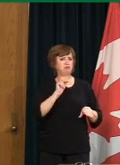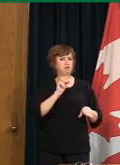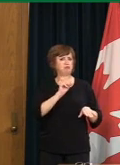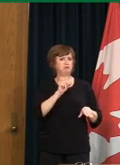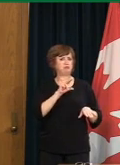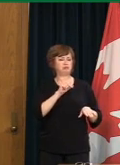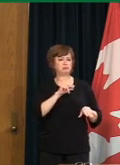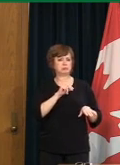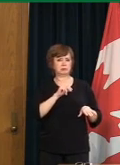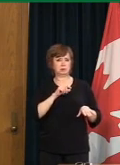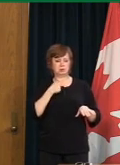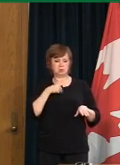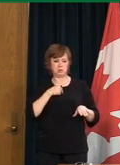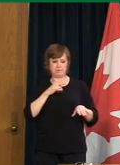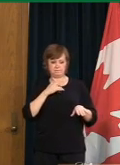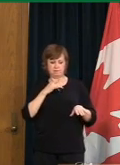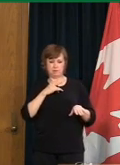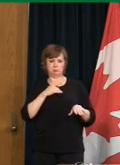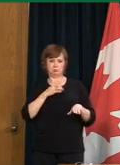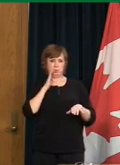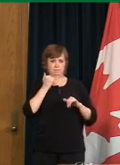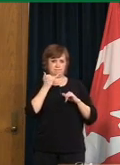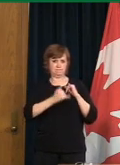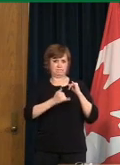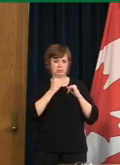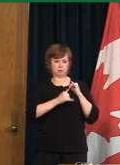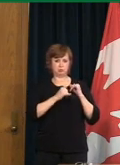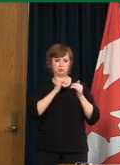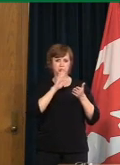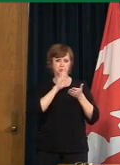that we can complete the school year, go into a